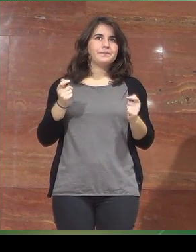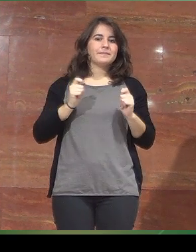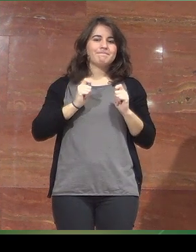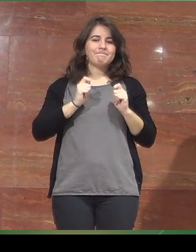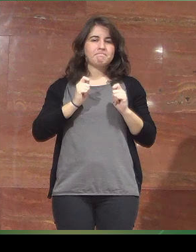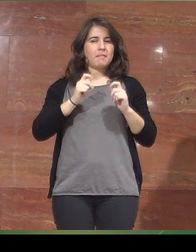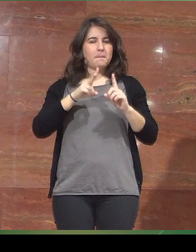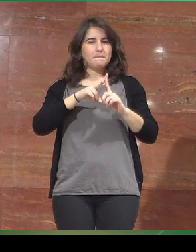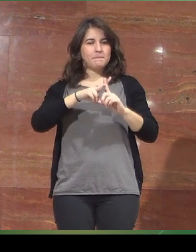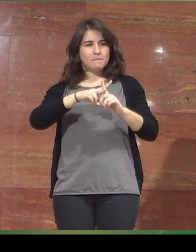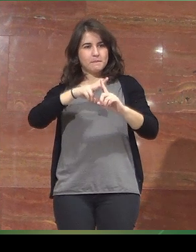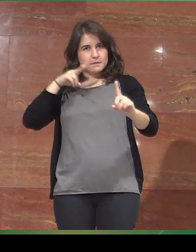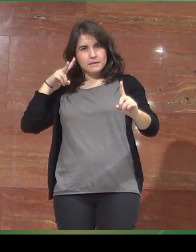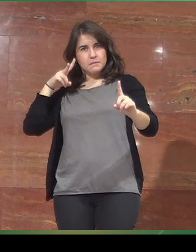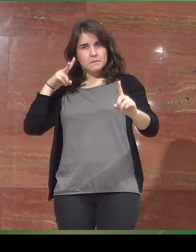more simple.